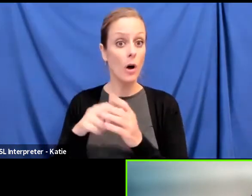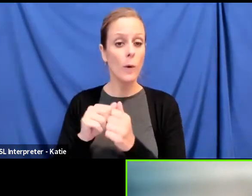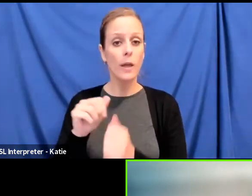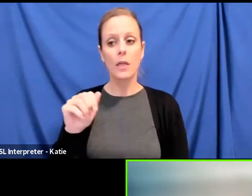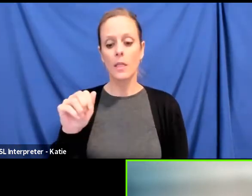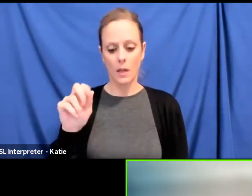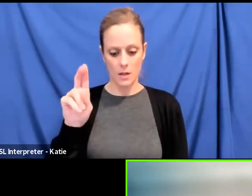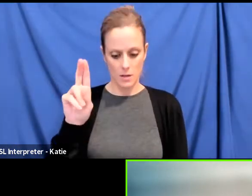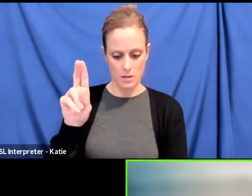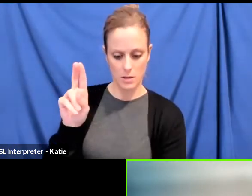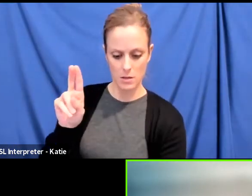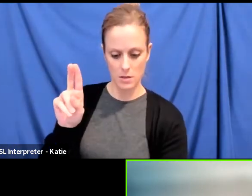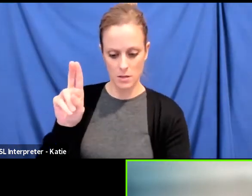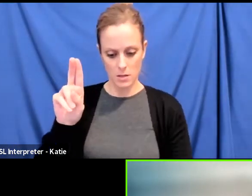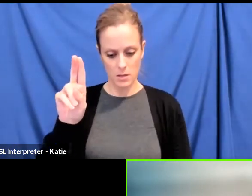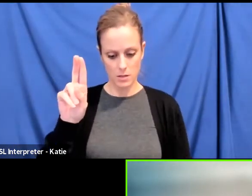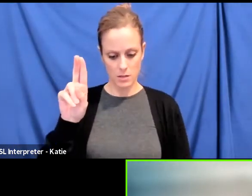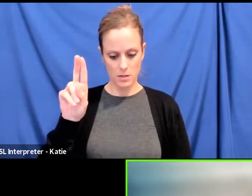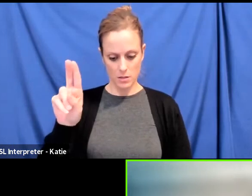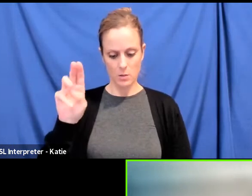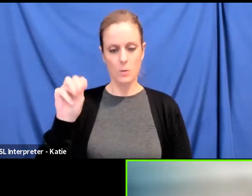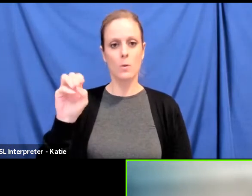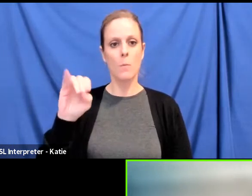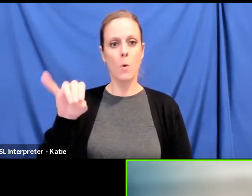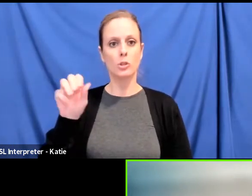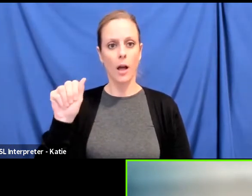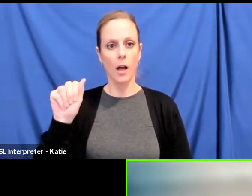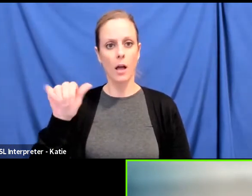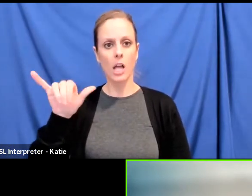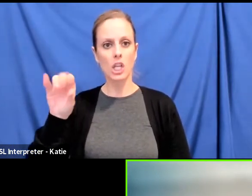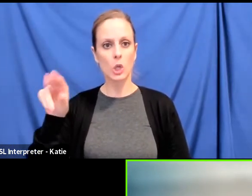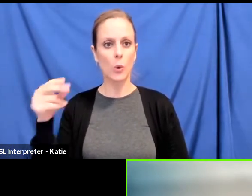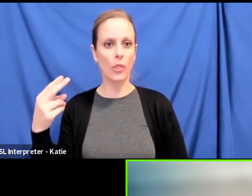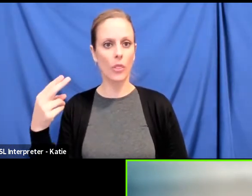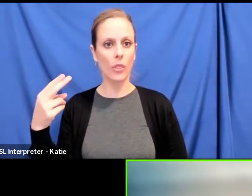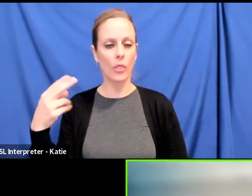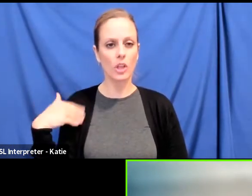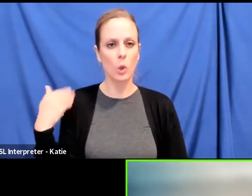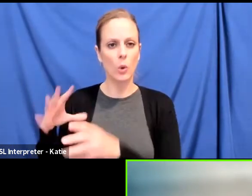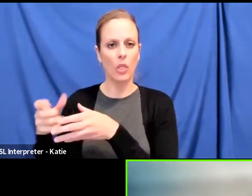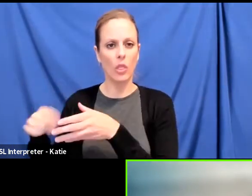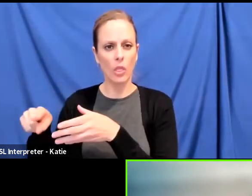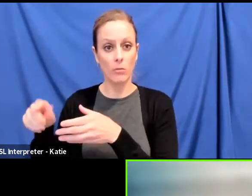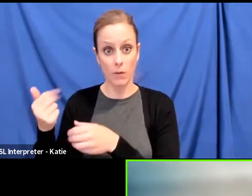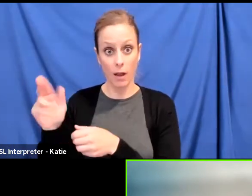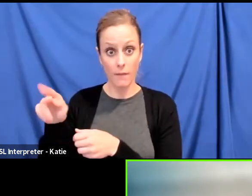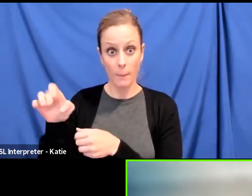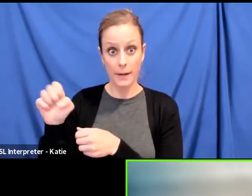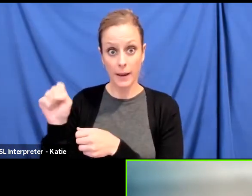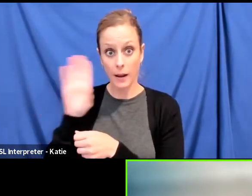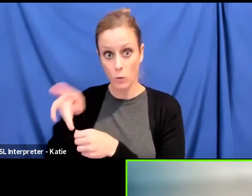Umoja Youth. I know that the Umoja Youth have an update for us. Do we want to start there?